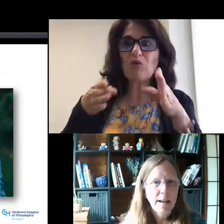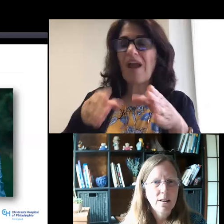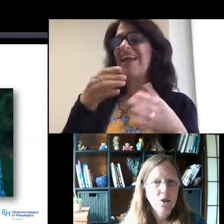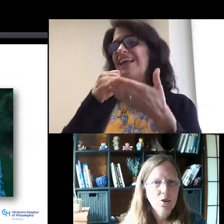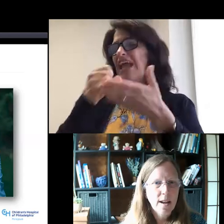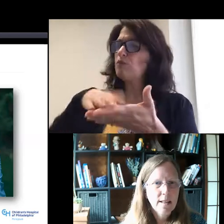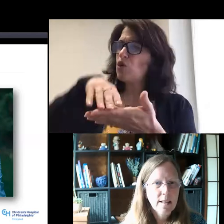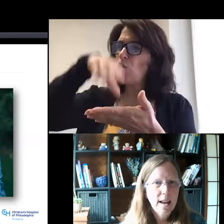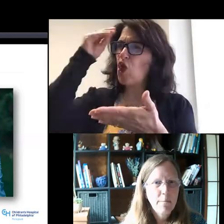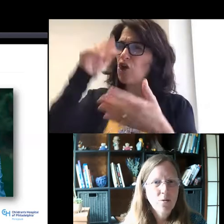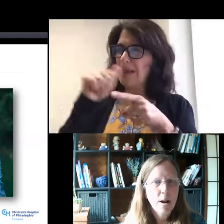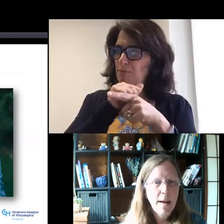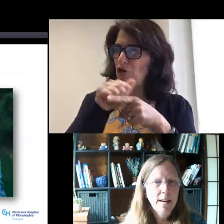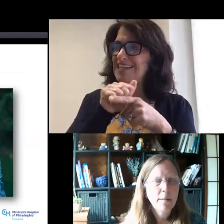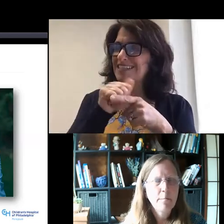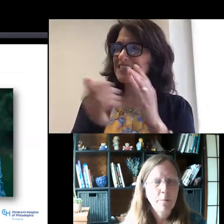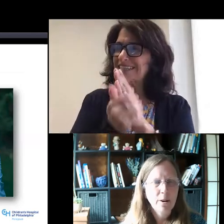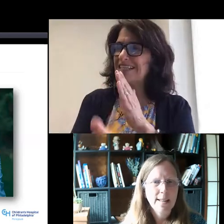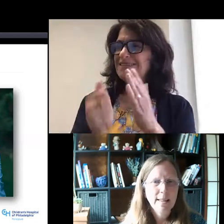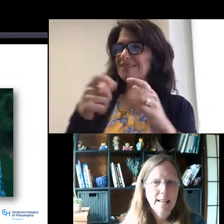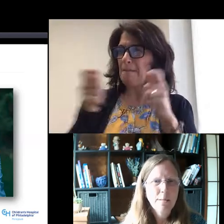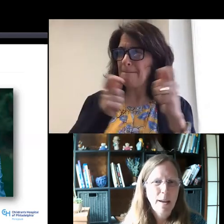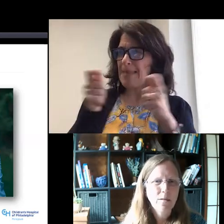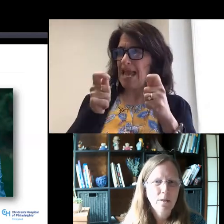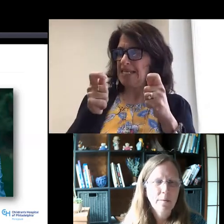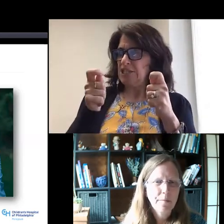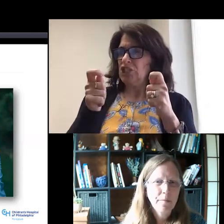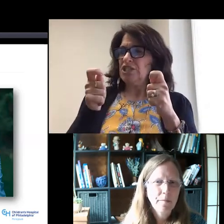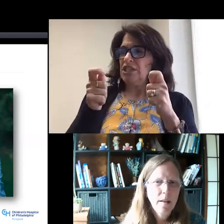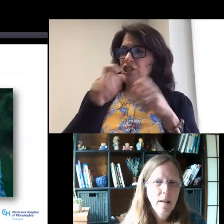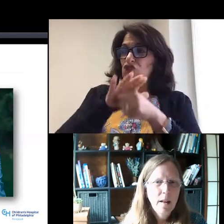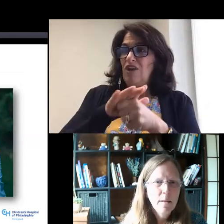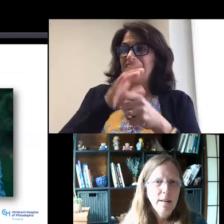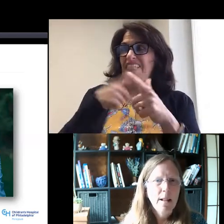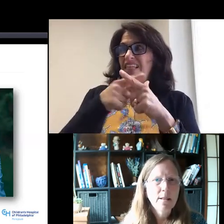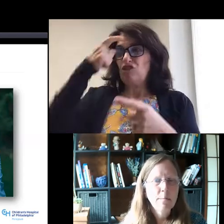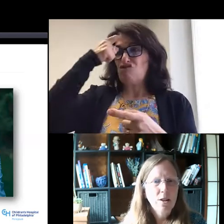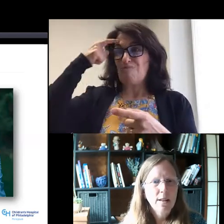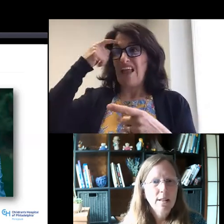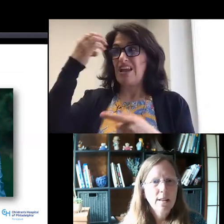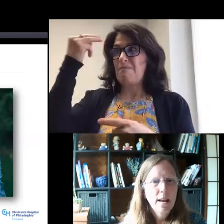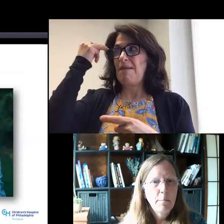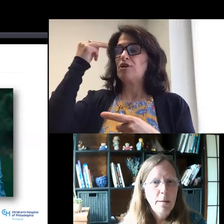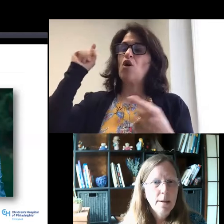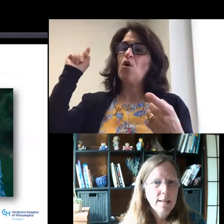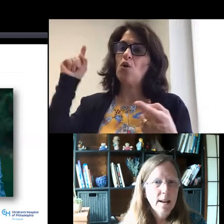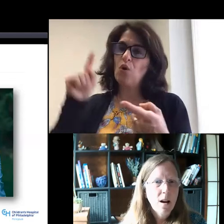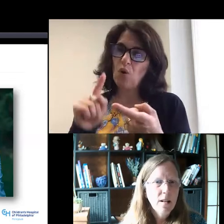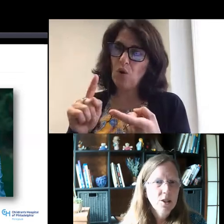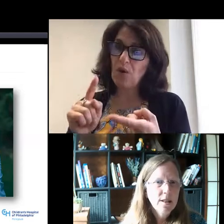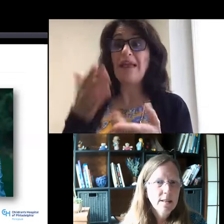to manage stress and make traumatic memories less painful. The mental health specialist may